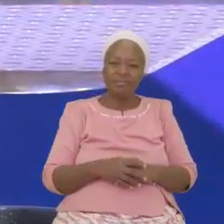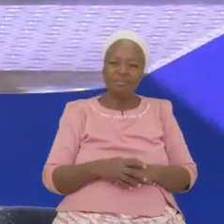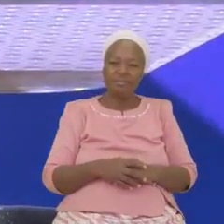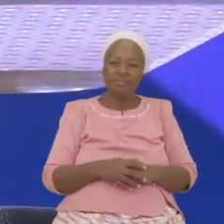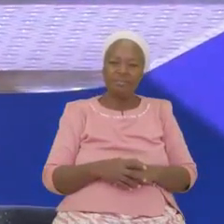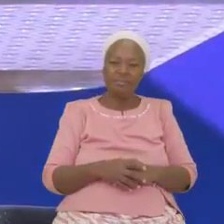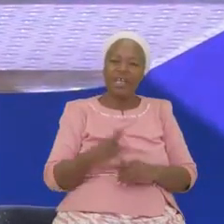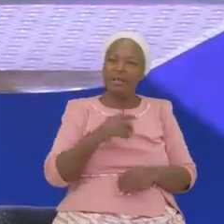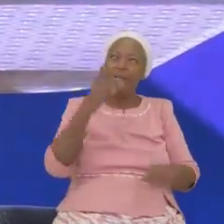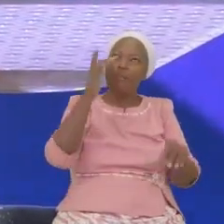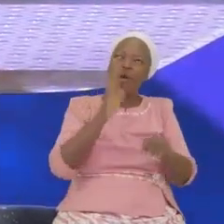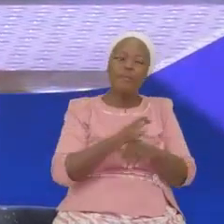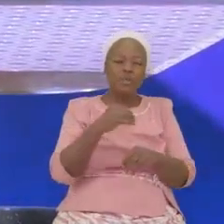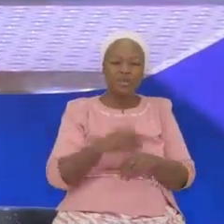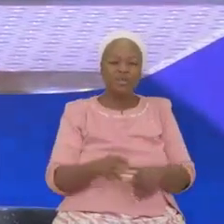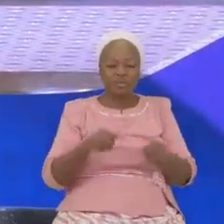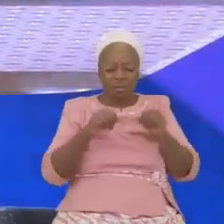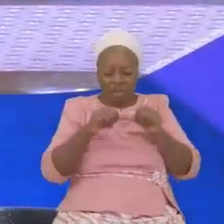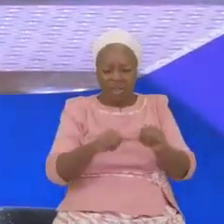of steadfastness. Performance.